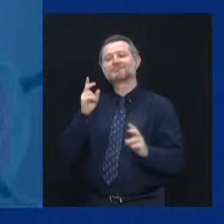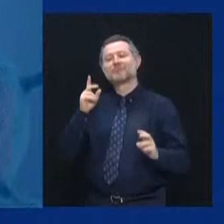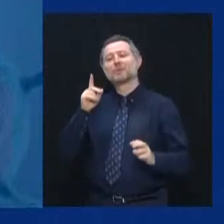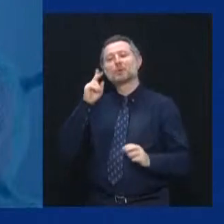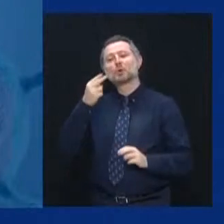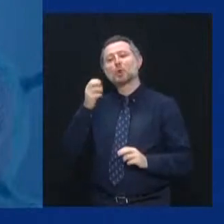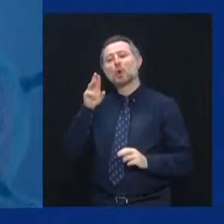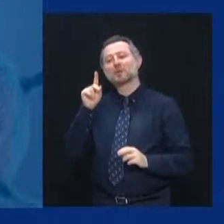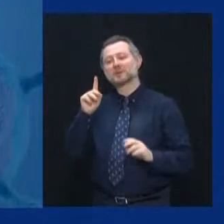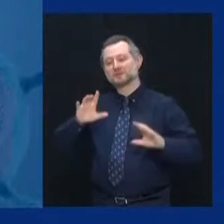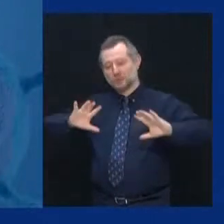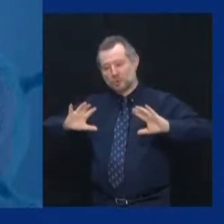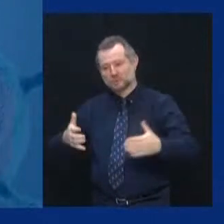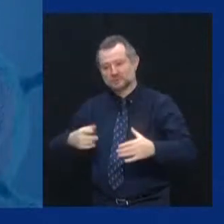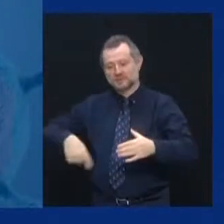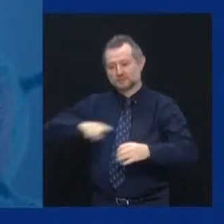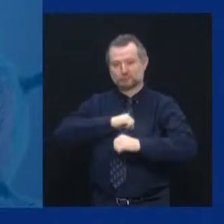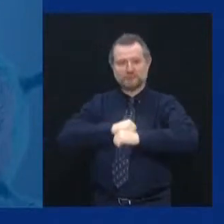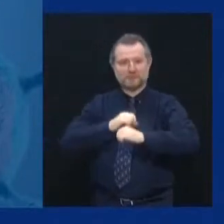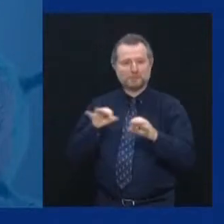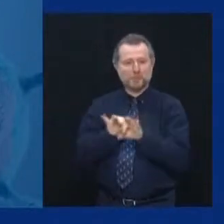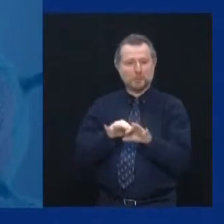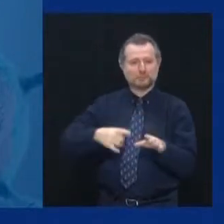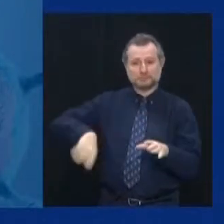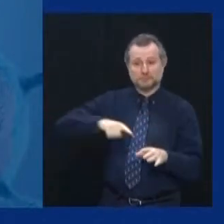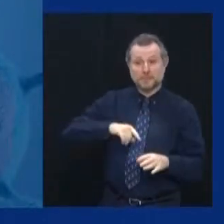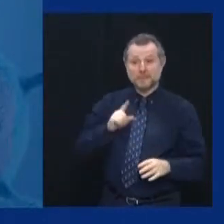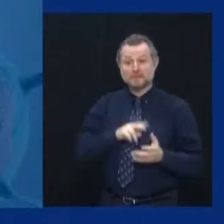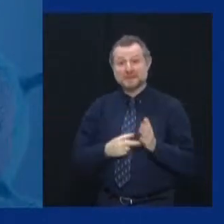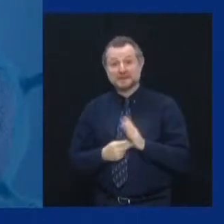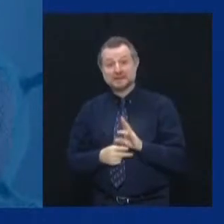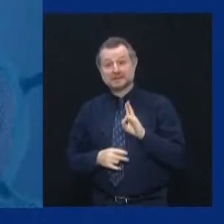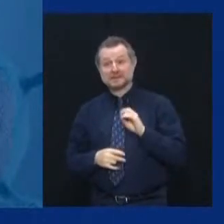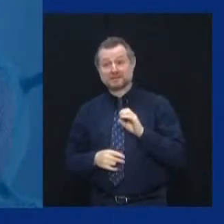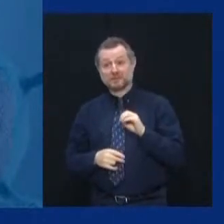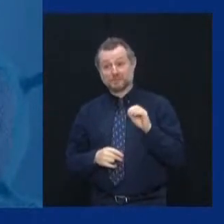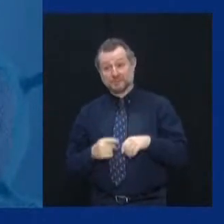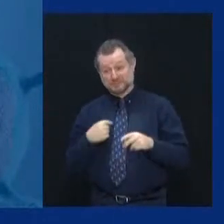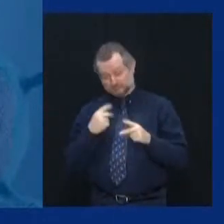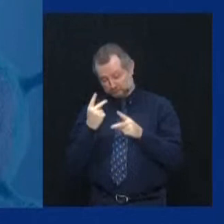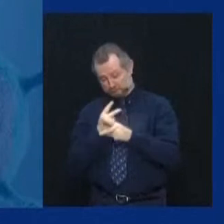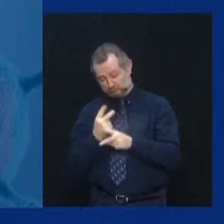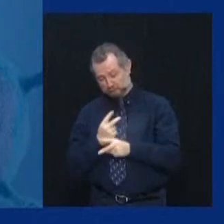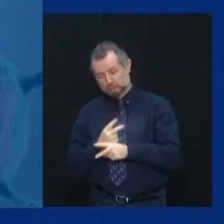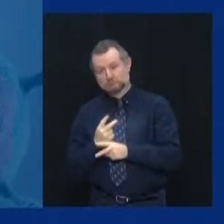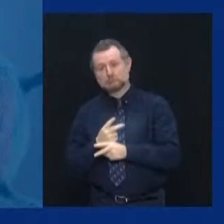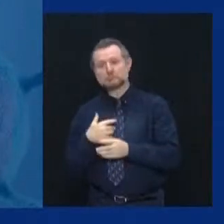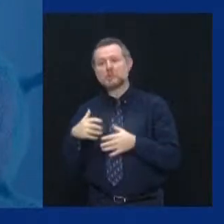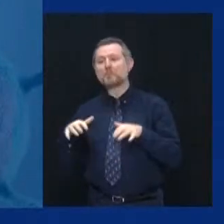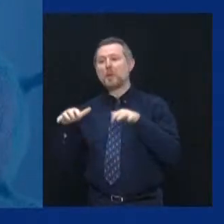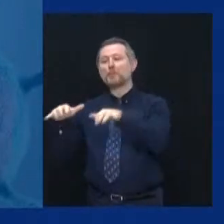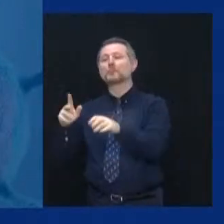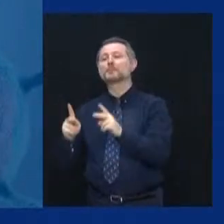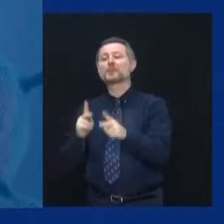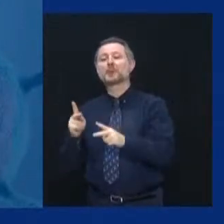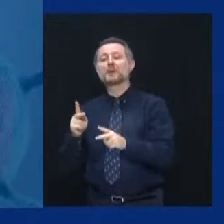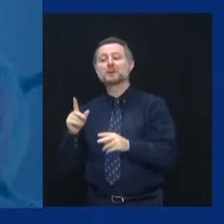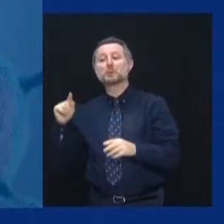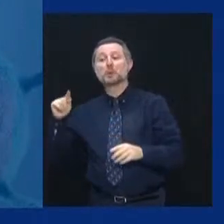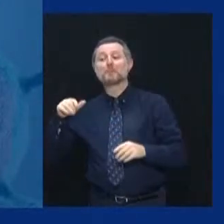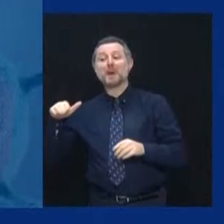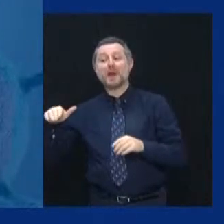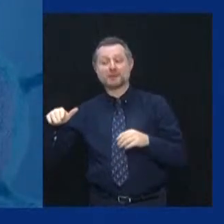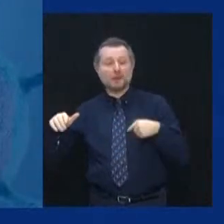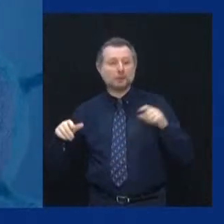people. That means we have to do 14 million vaccinations at the low level of the